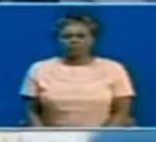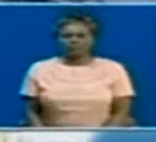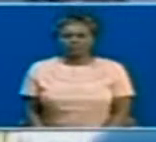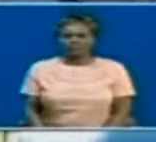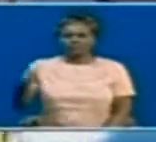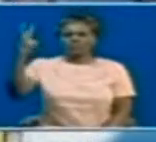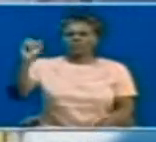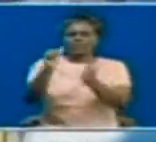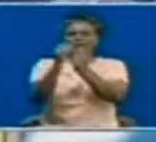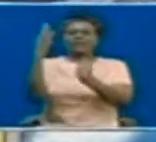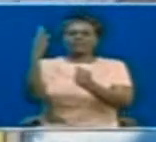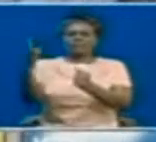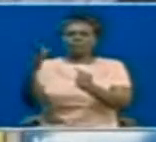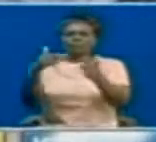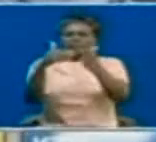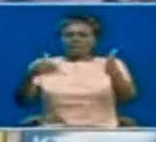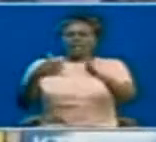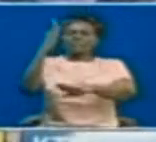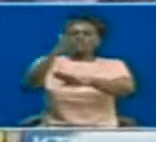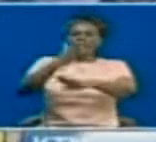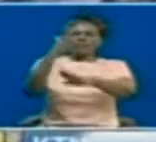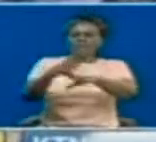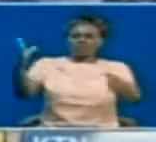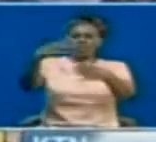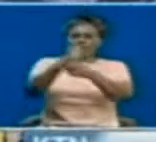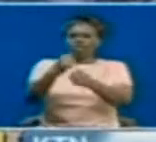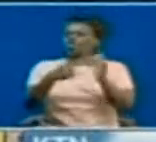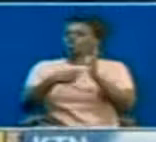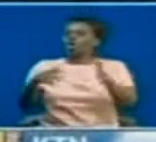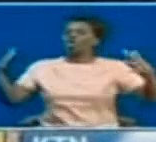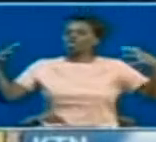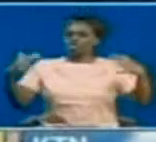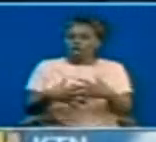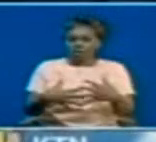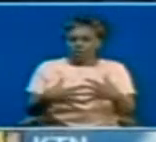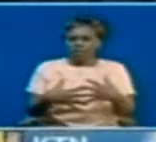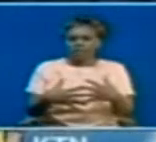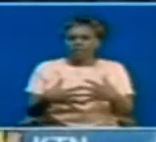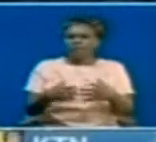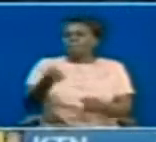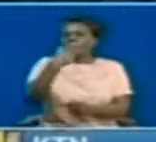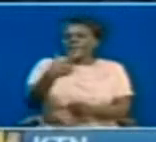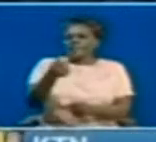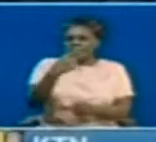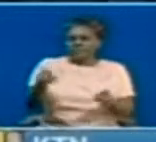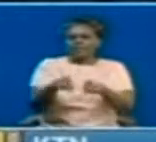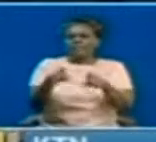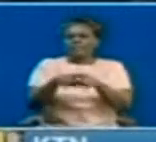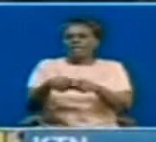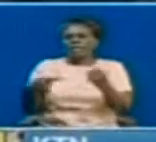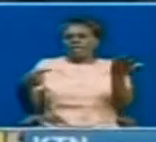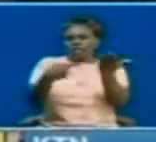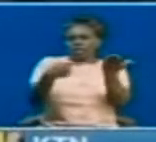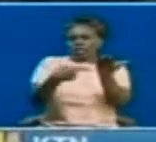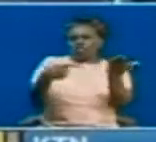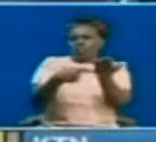In 2013, the anti-counterfeit agency revealed the shocking truth of an underground trade in medicinal drugs, electronics, CDs